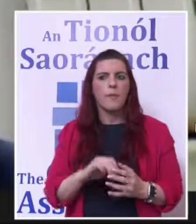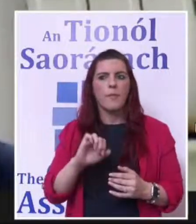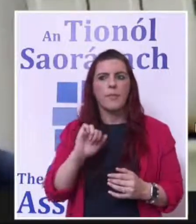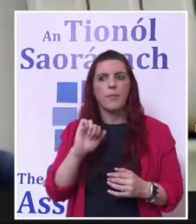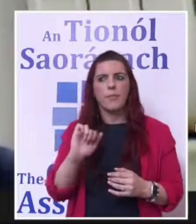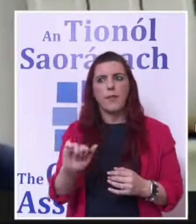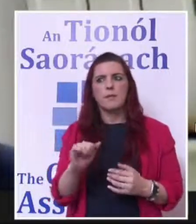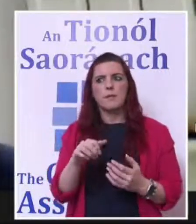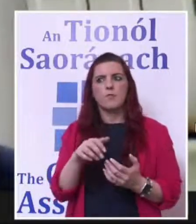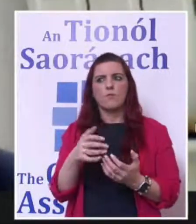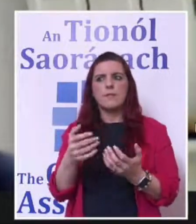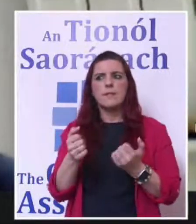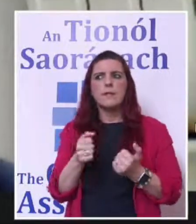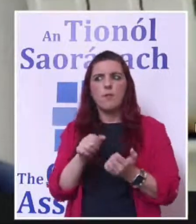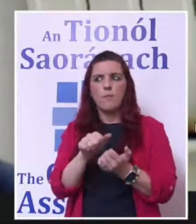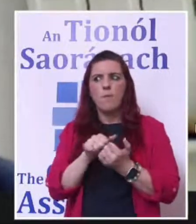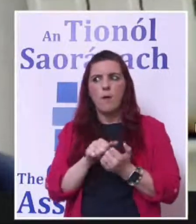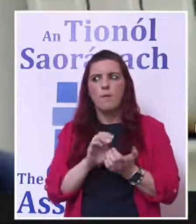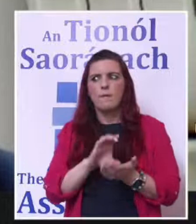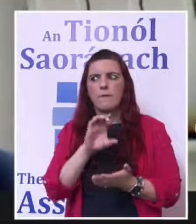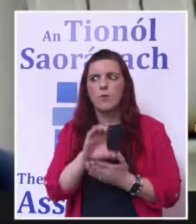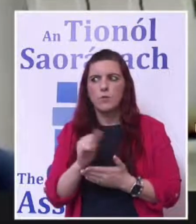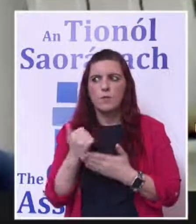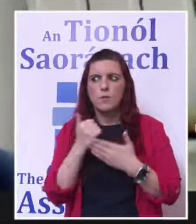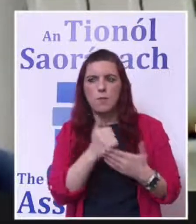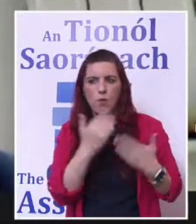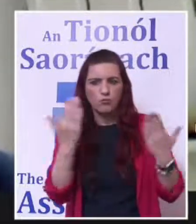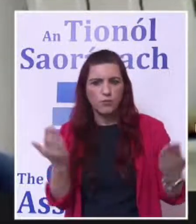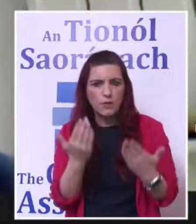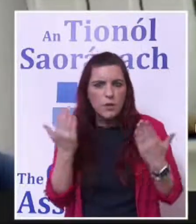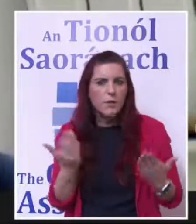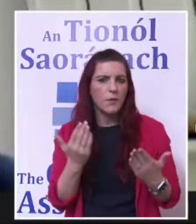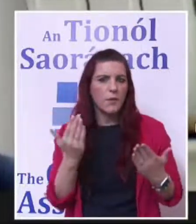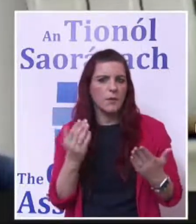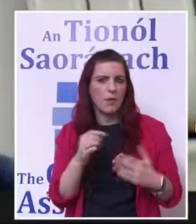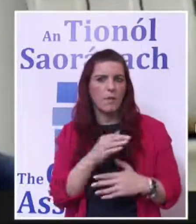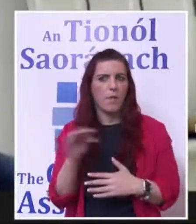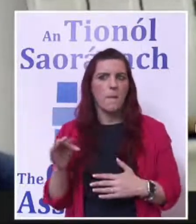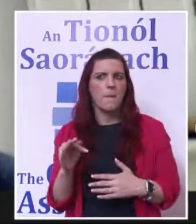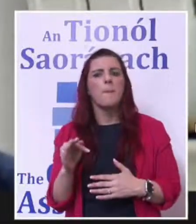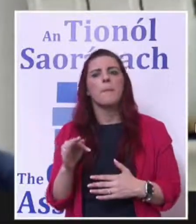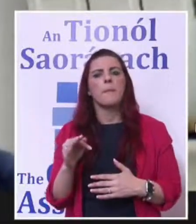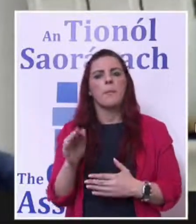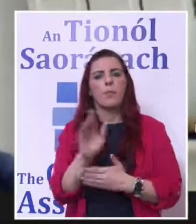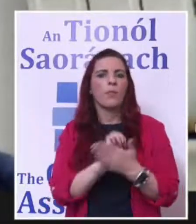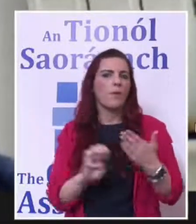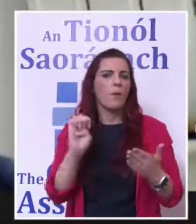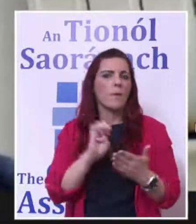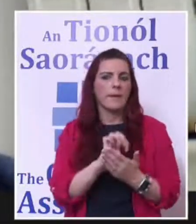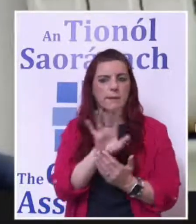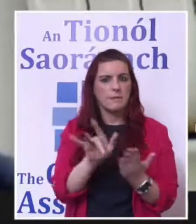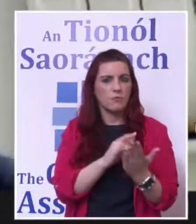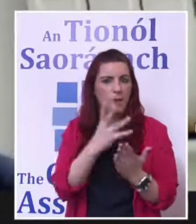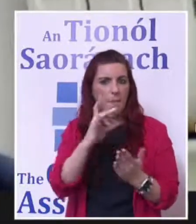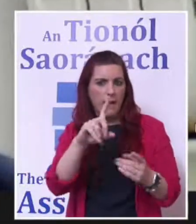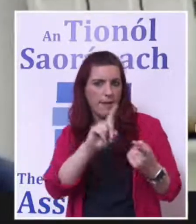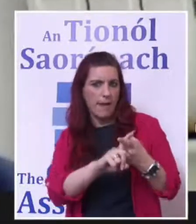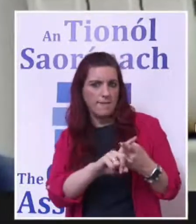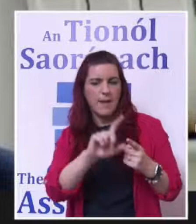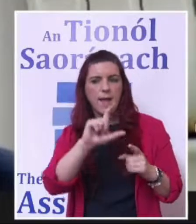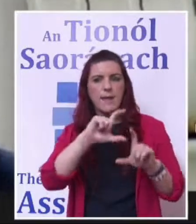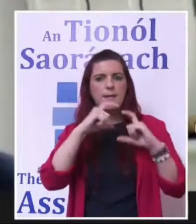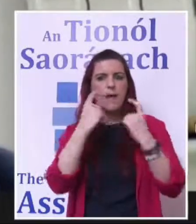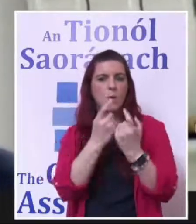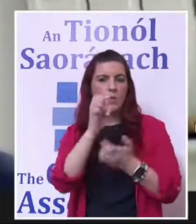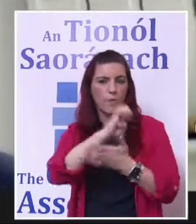borrowing funding to support the regeneration of the Opera Centre from the European Investment Bank and the Council of Europe Bank.